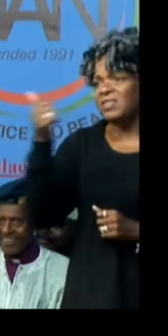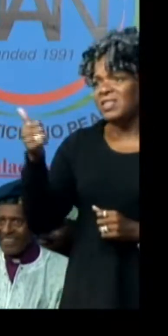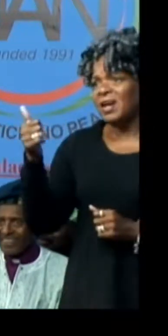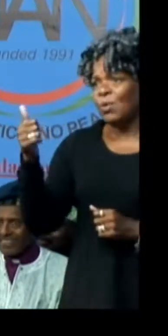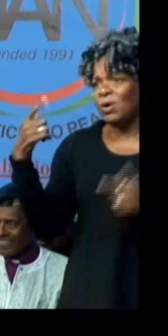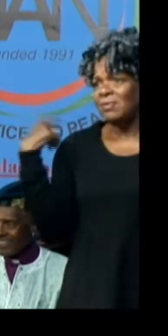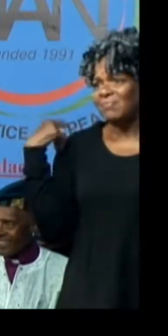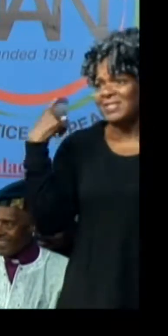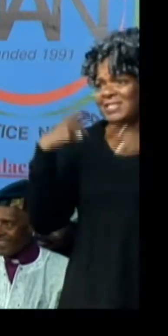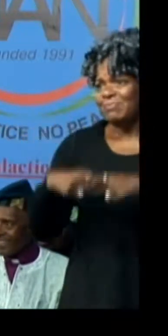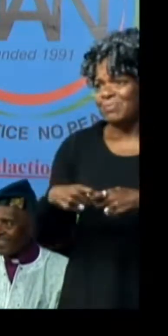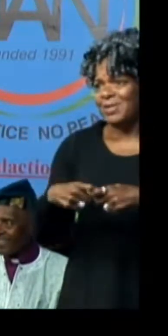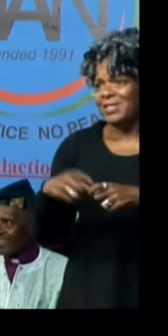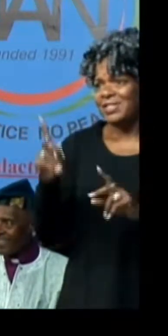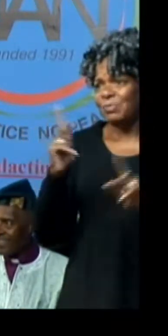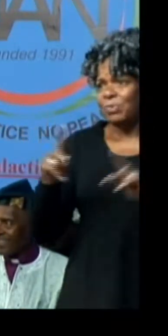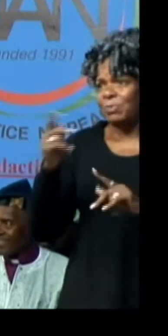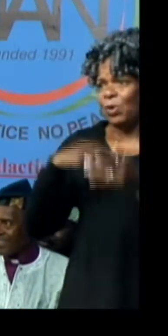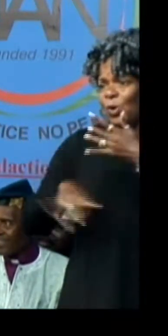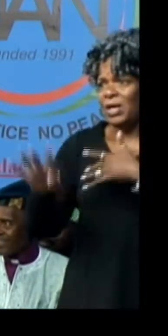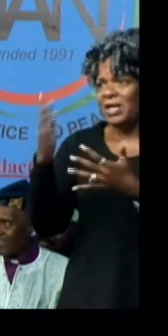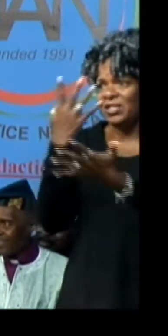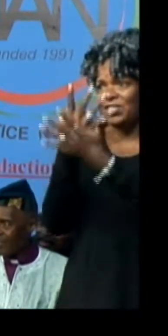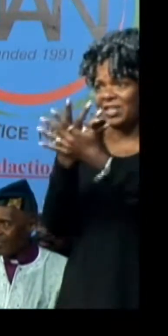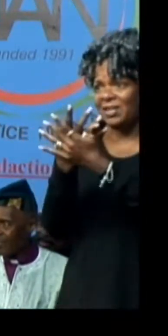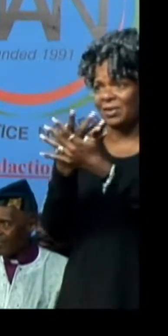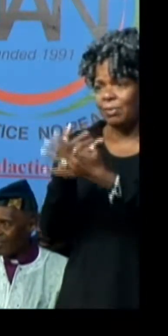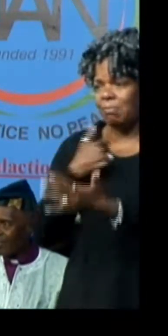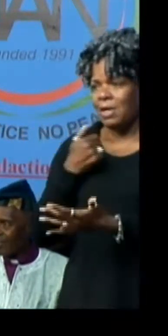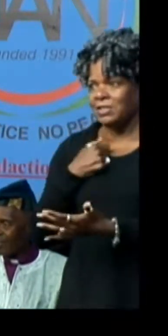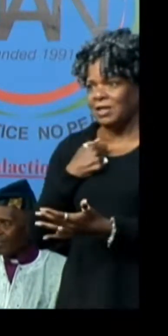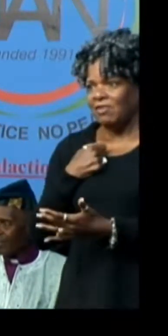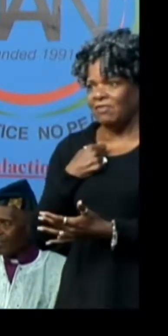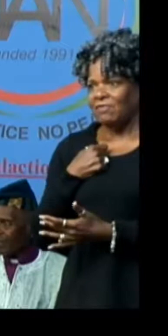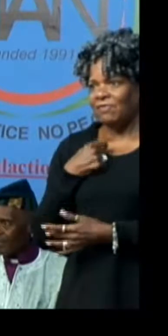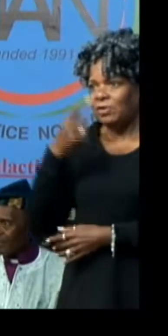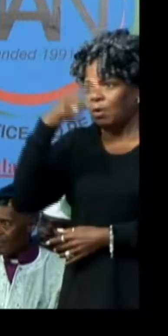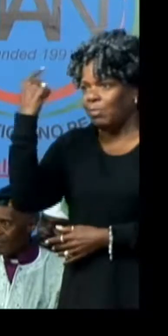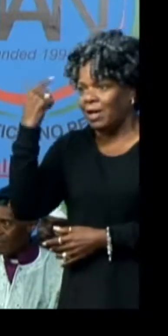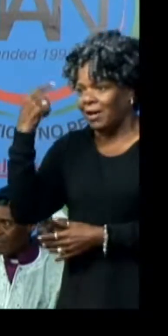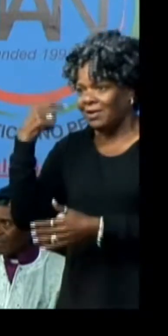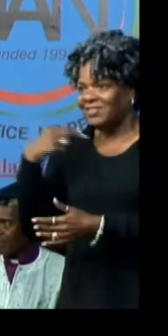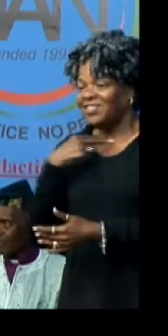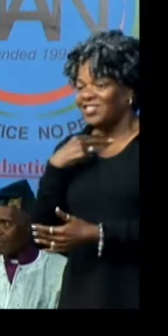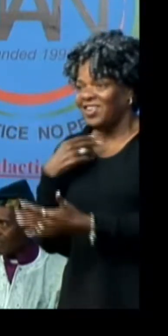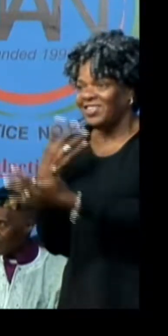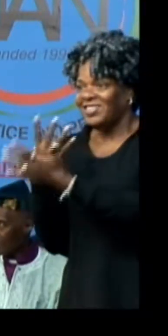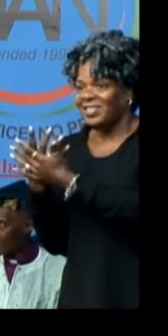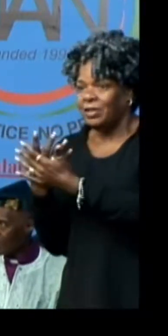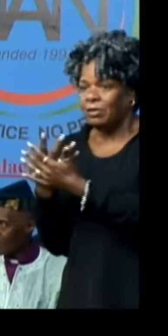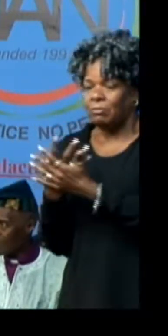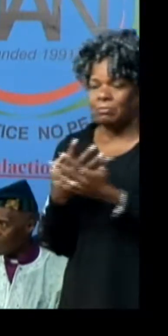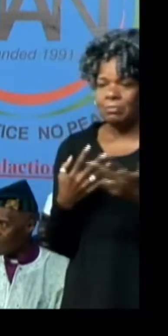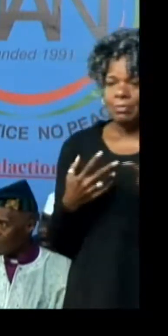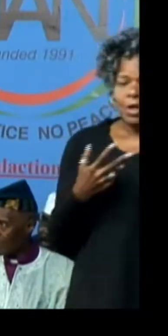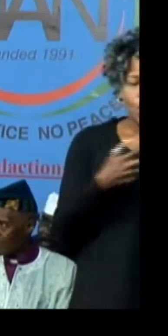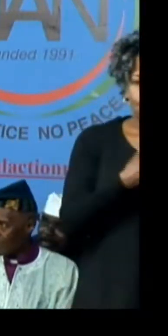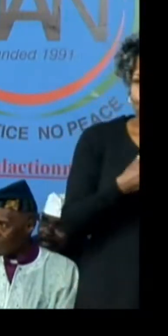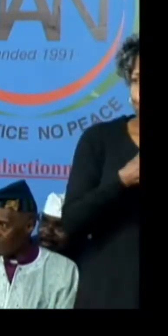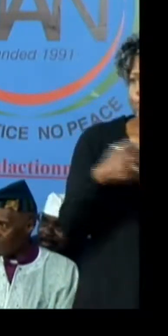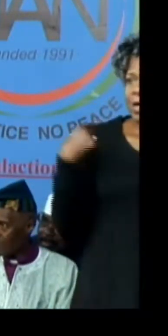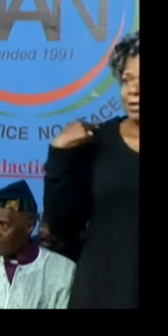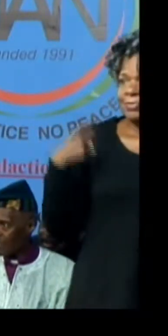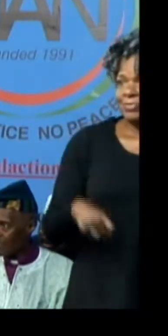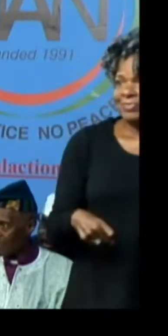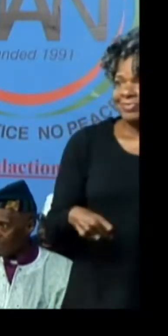my cellmates is one of Eric's advisors. So I just want him to know he got one of